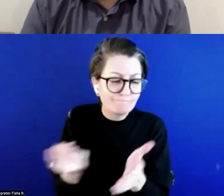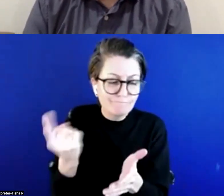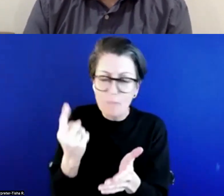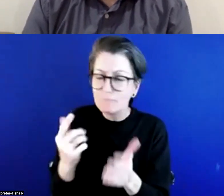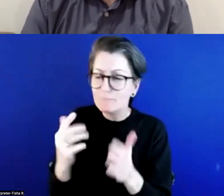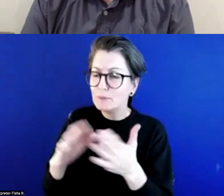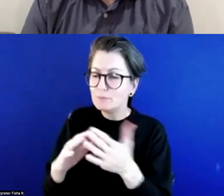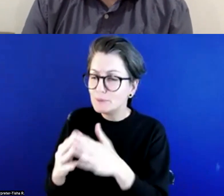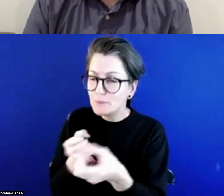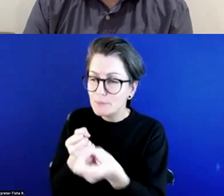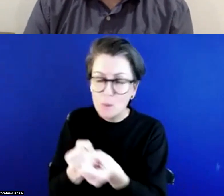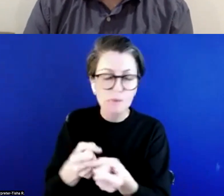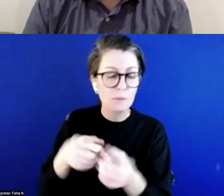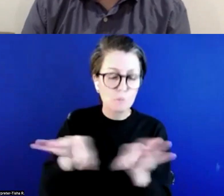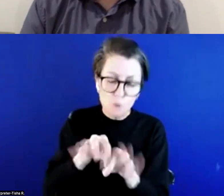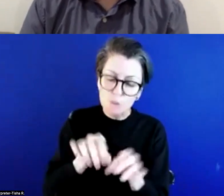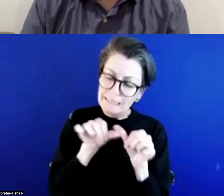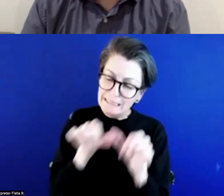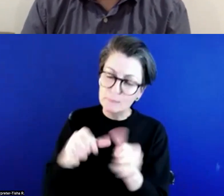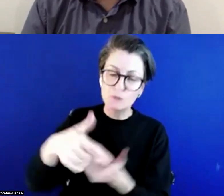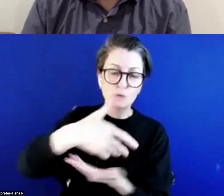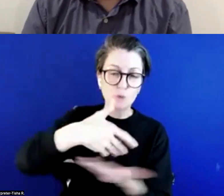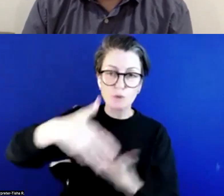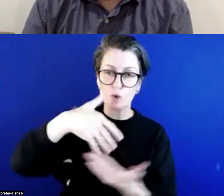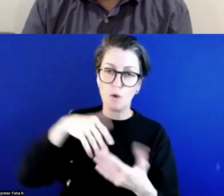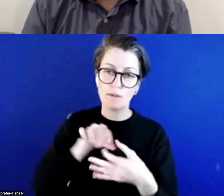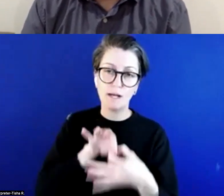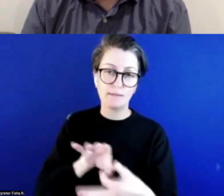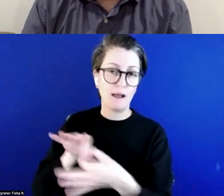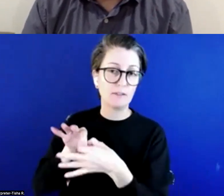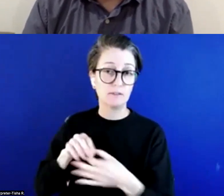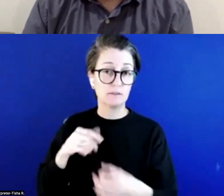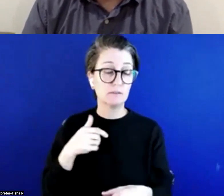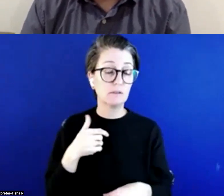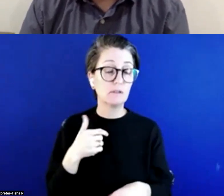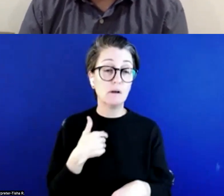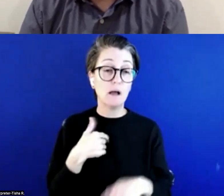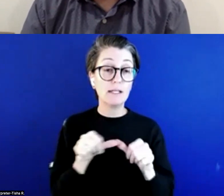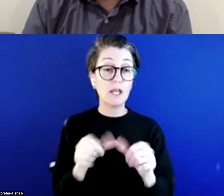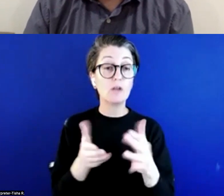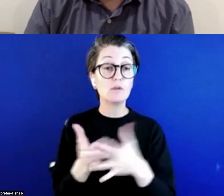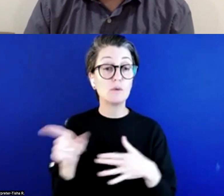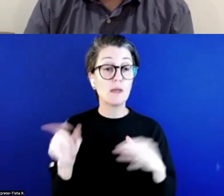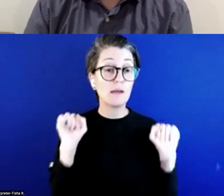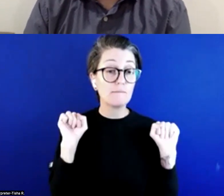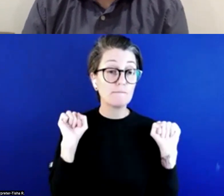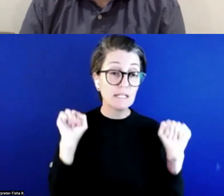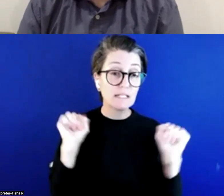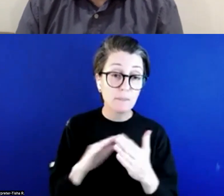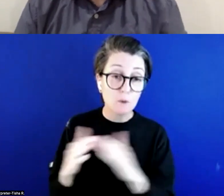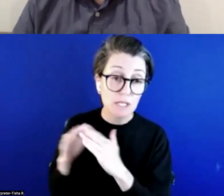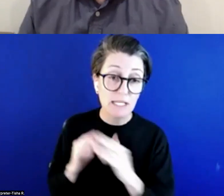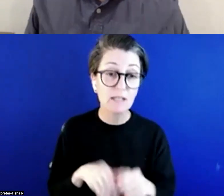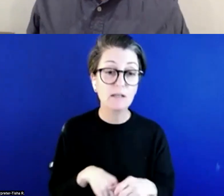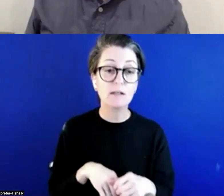social connections are really important. I was able to find that through the fitness community, through functional